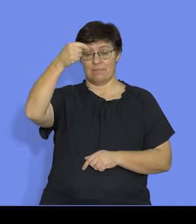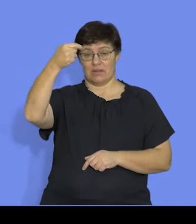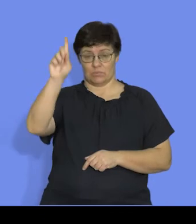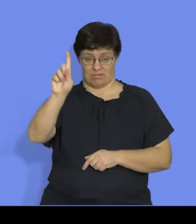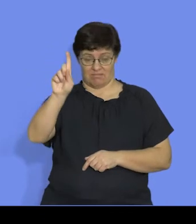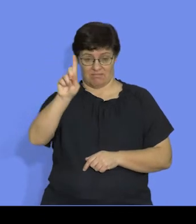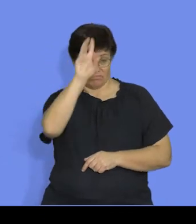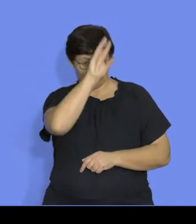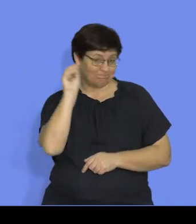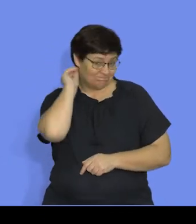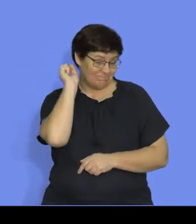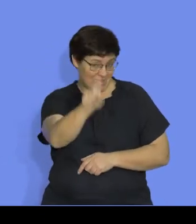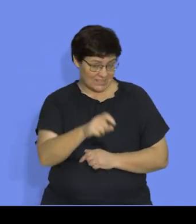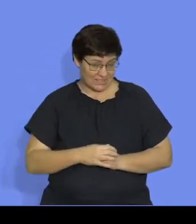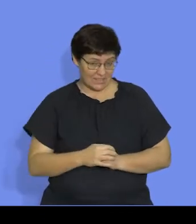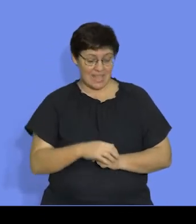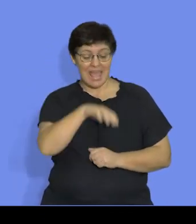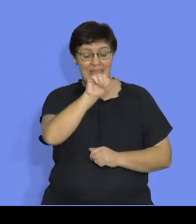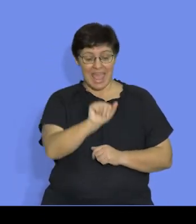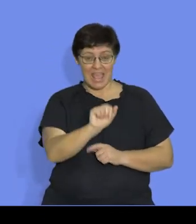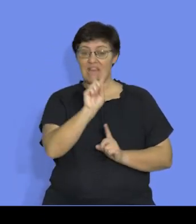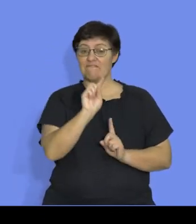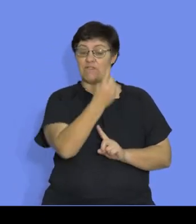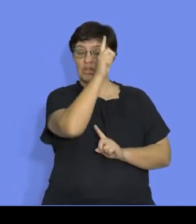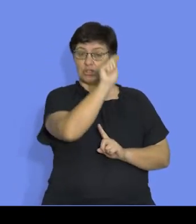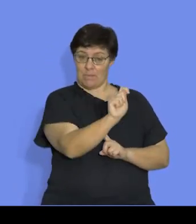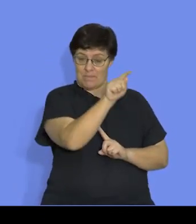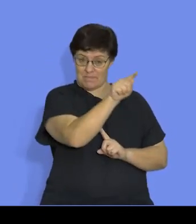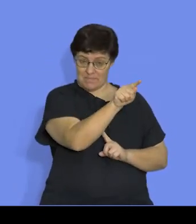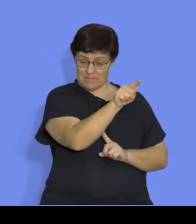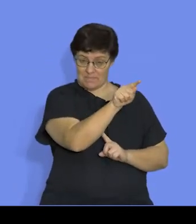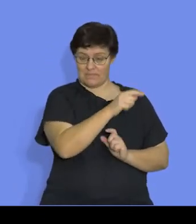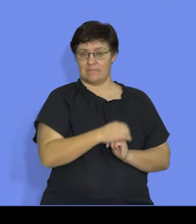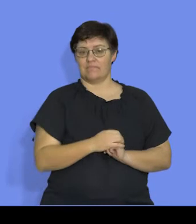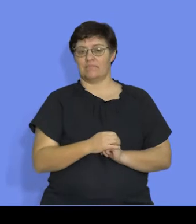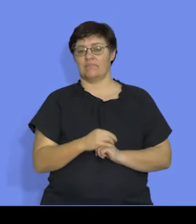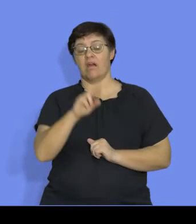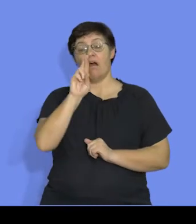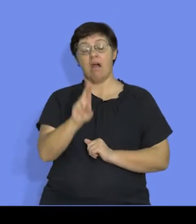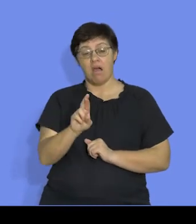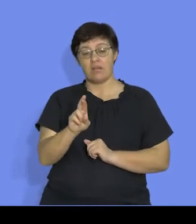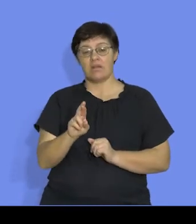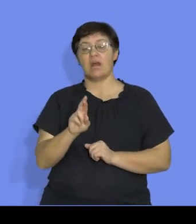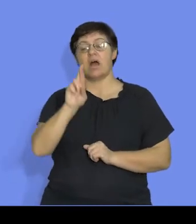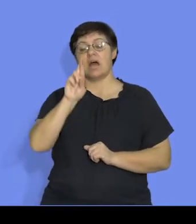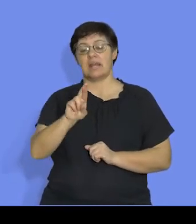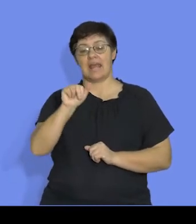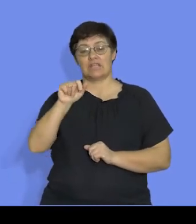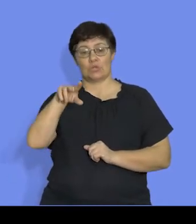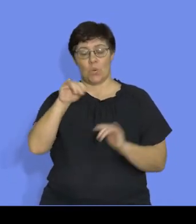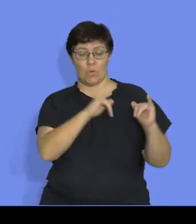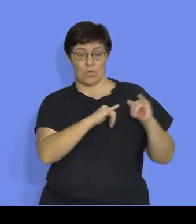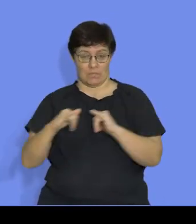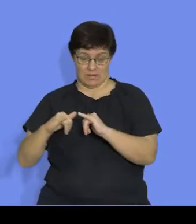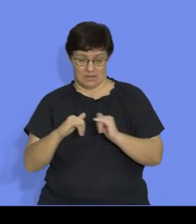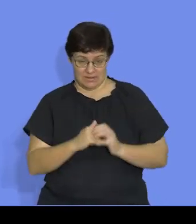1. A reminder that a is the first term of a geometric sequence and r is my common